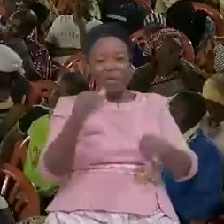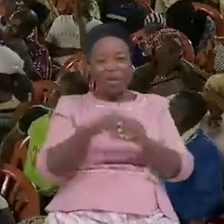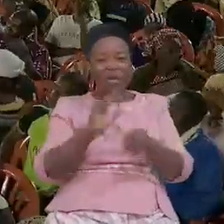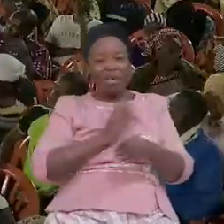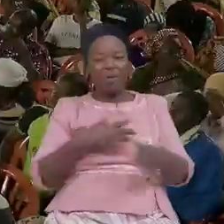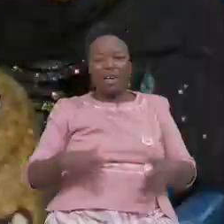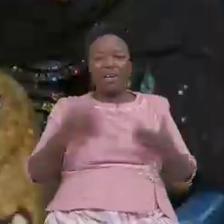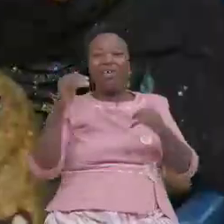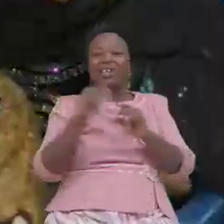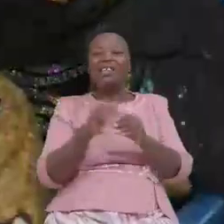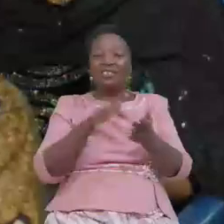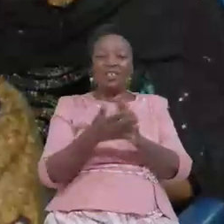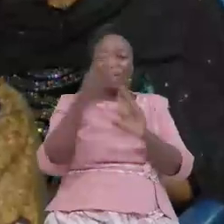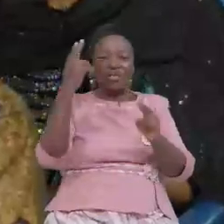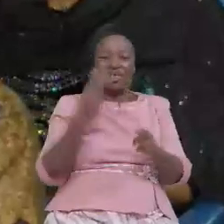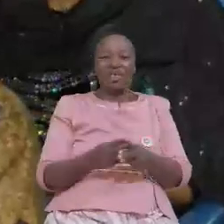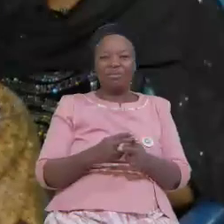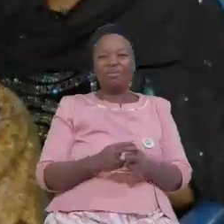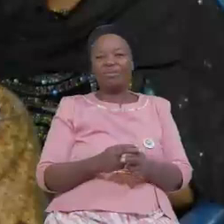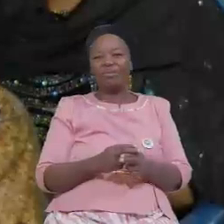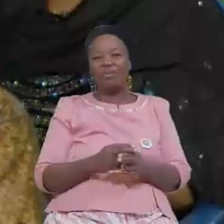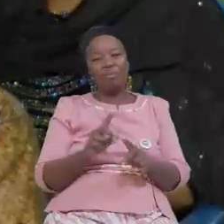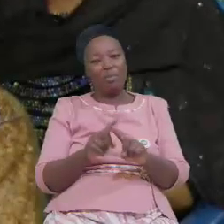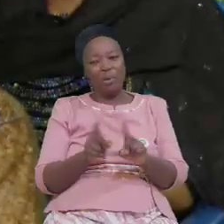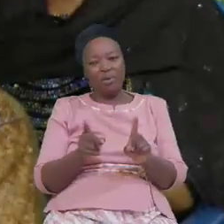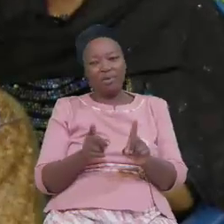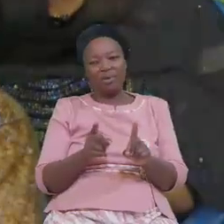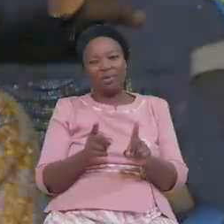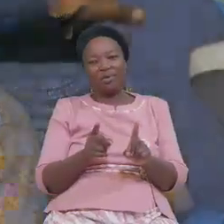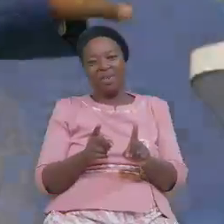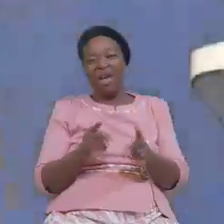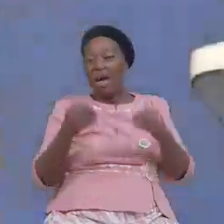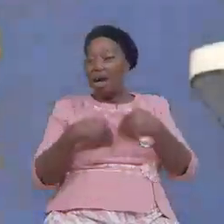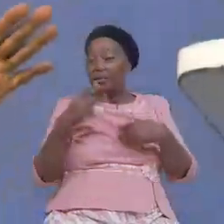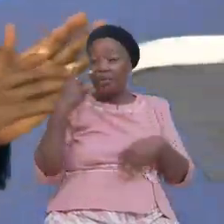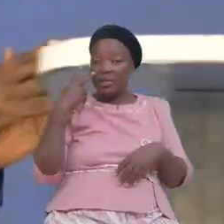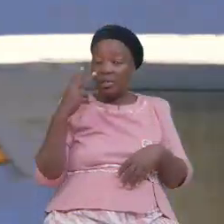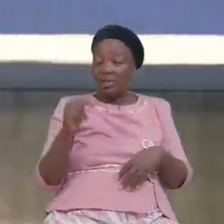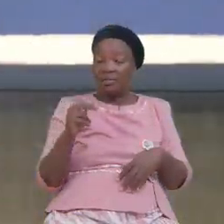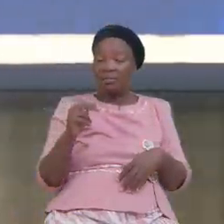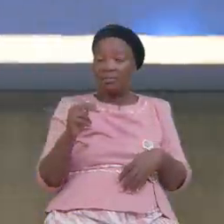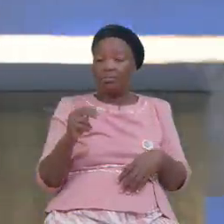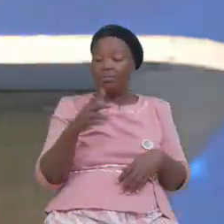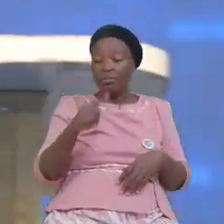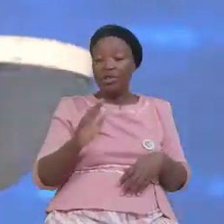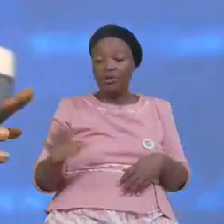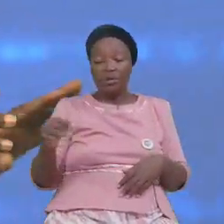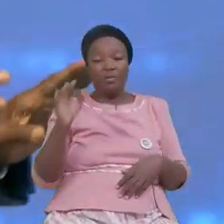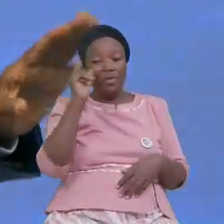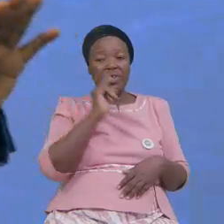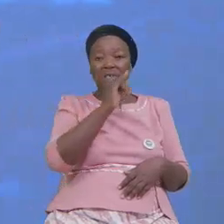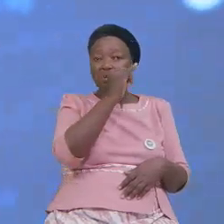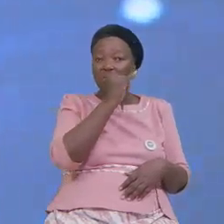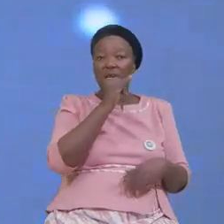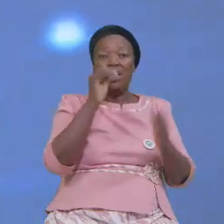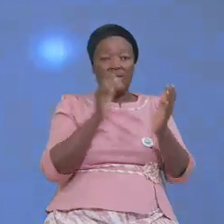in Jesus' name. But have you seen the children of Israel?